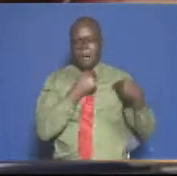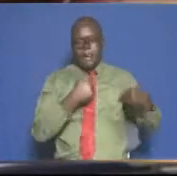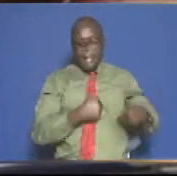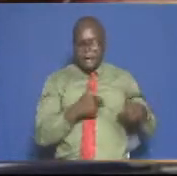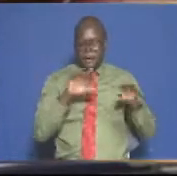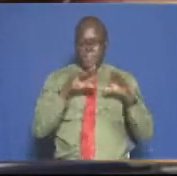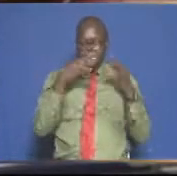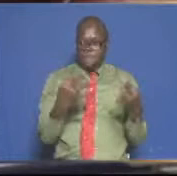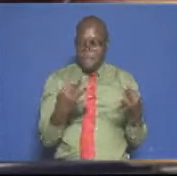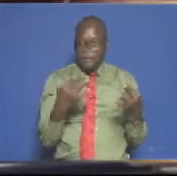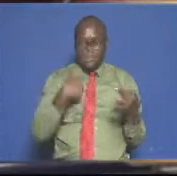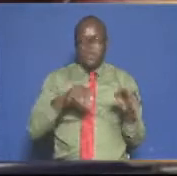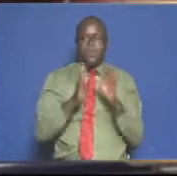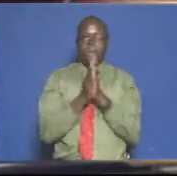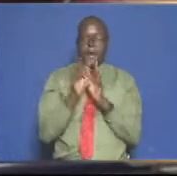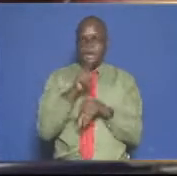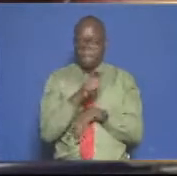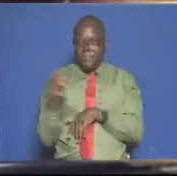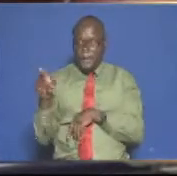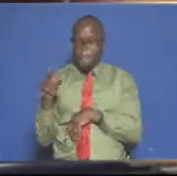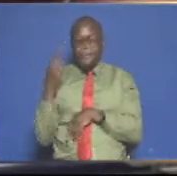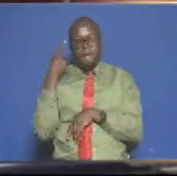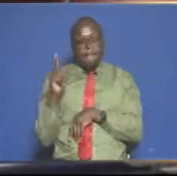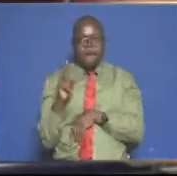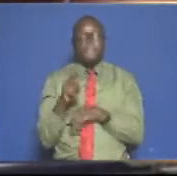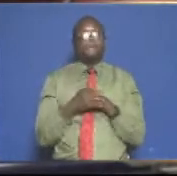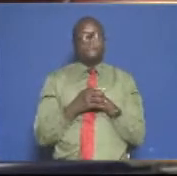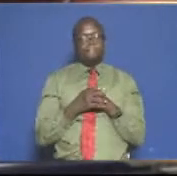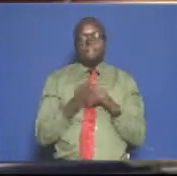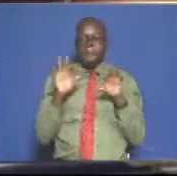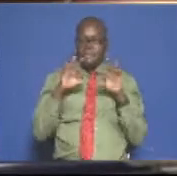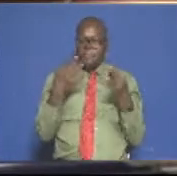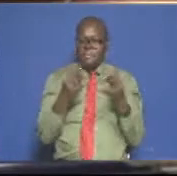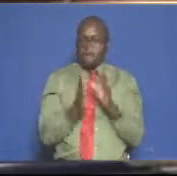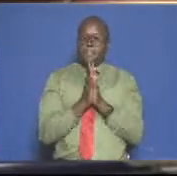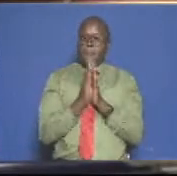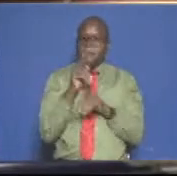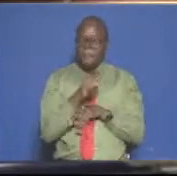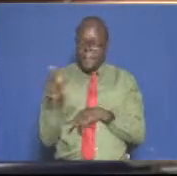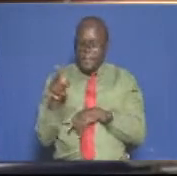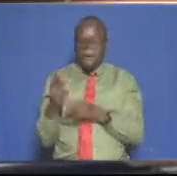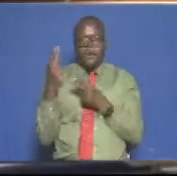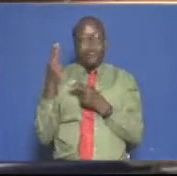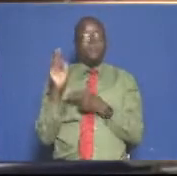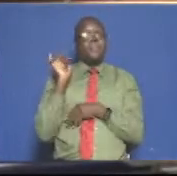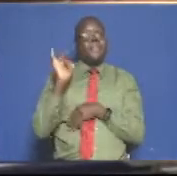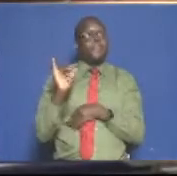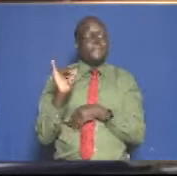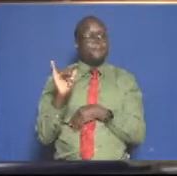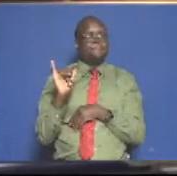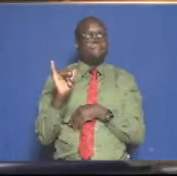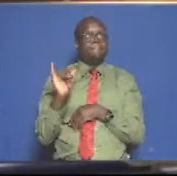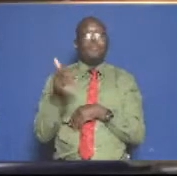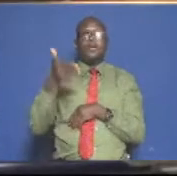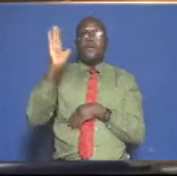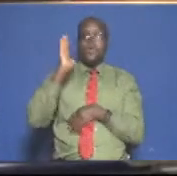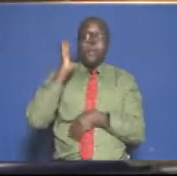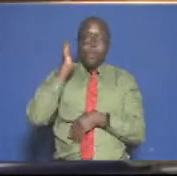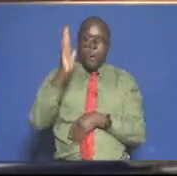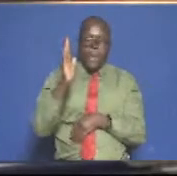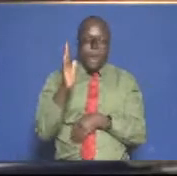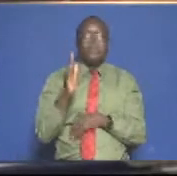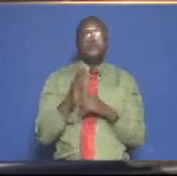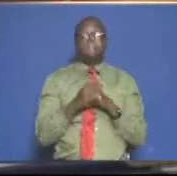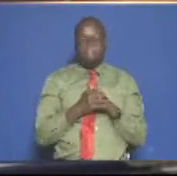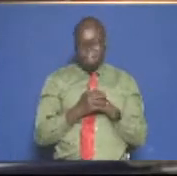family, we pray for them. For the for the family, we pray for them, and the hope that God will, you know,